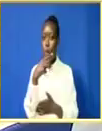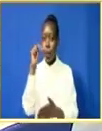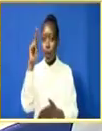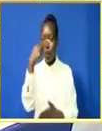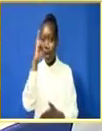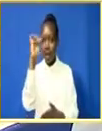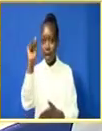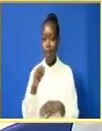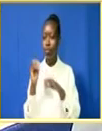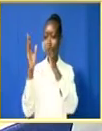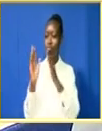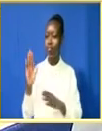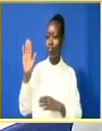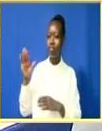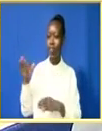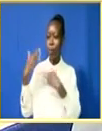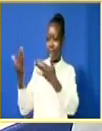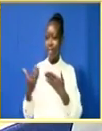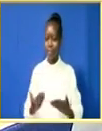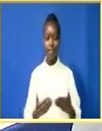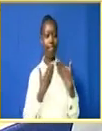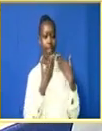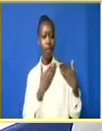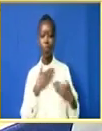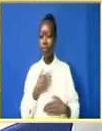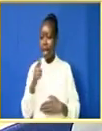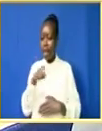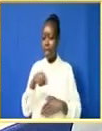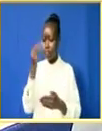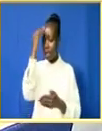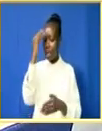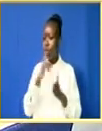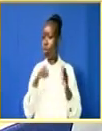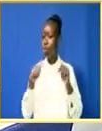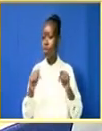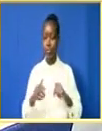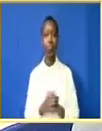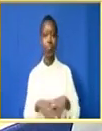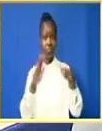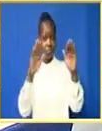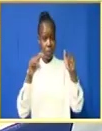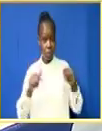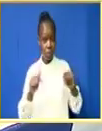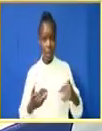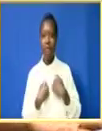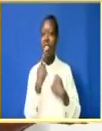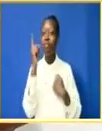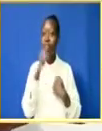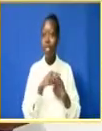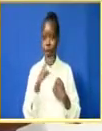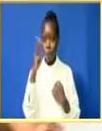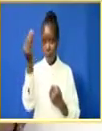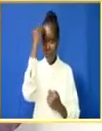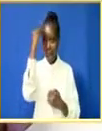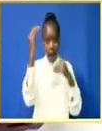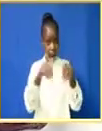Muhia. Malimu. Yes. Welcome. Thank you. Please tell us what you're going to learn today. Today? You've just told us you're going to learn agriculture. Grade